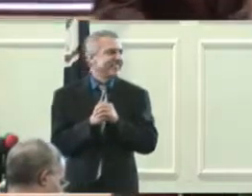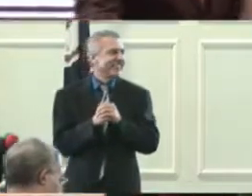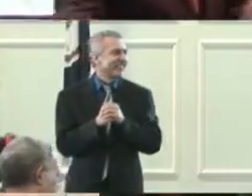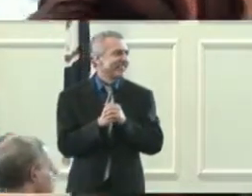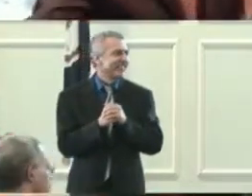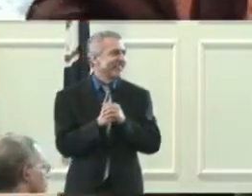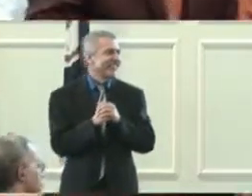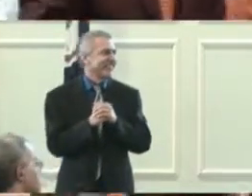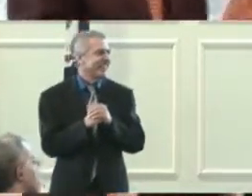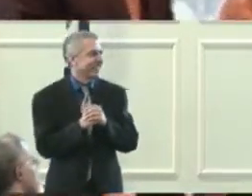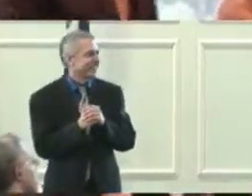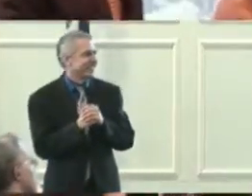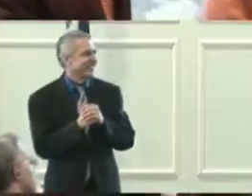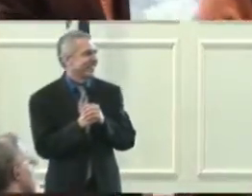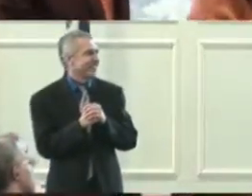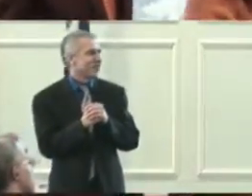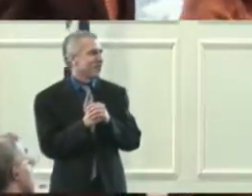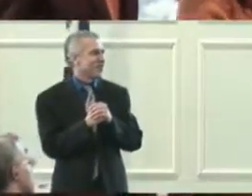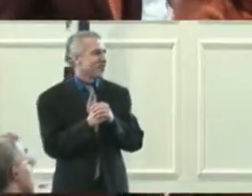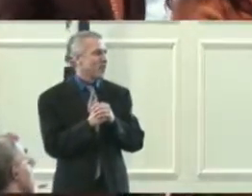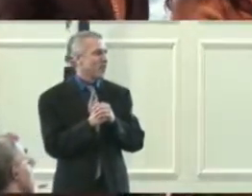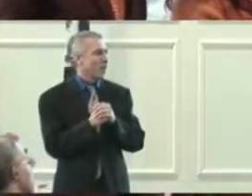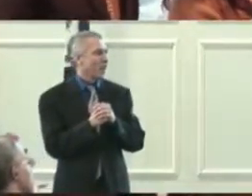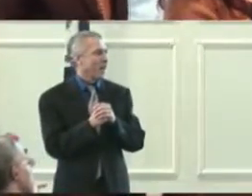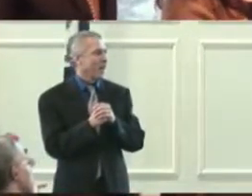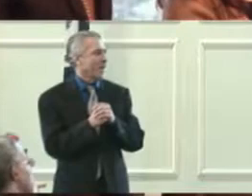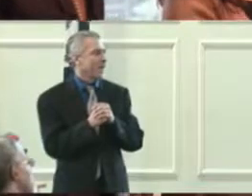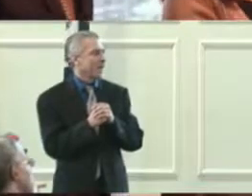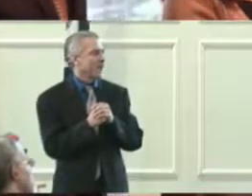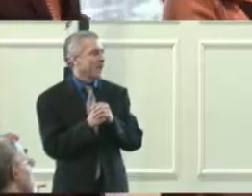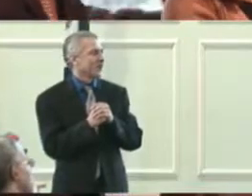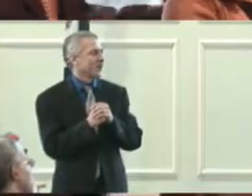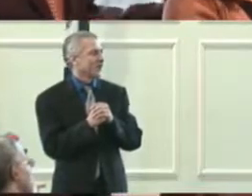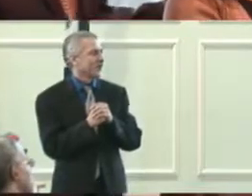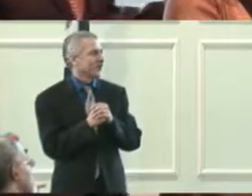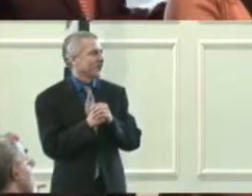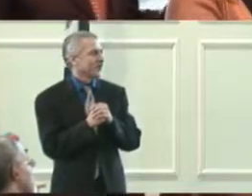Turn this way so they can see you. And Rodney.